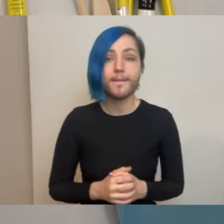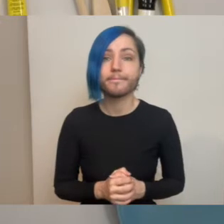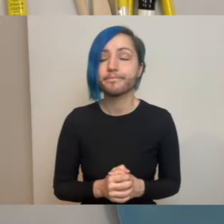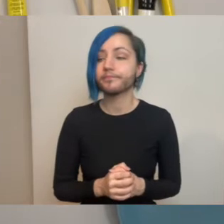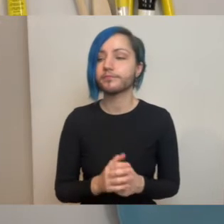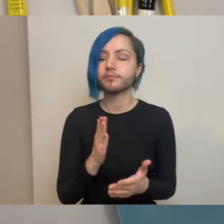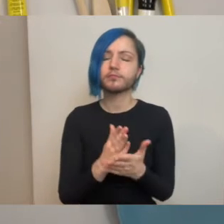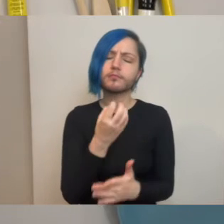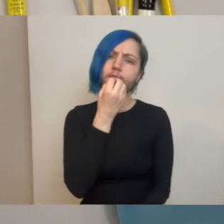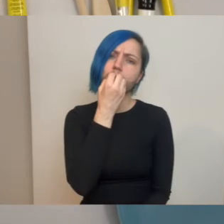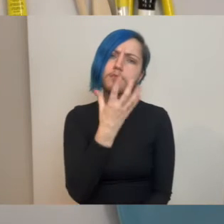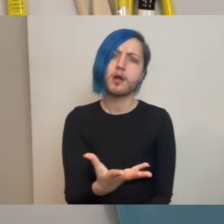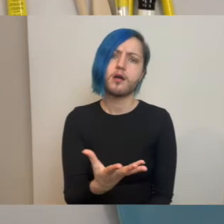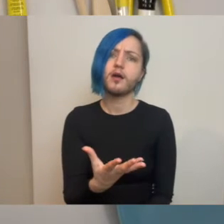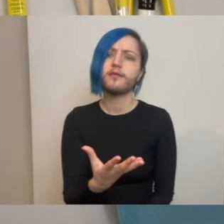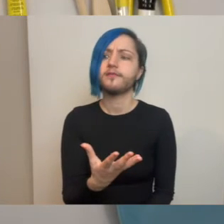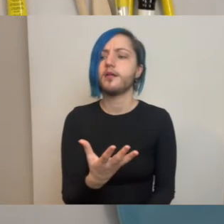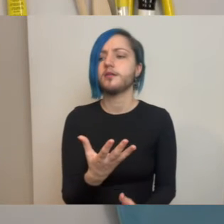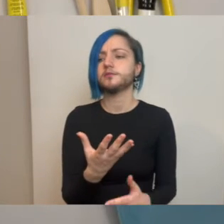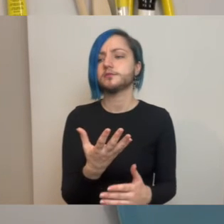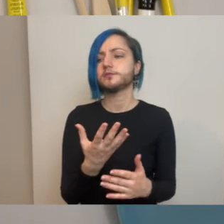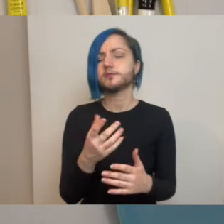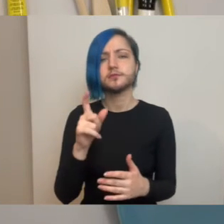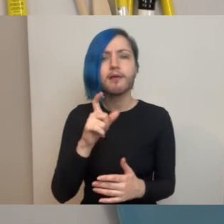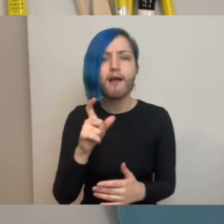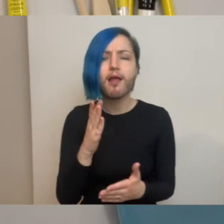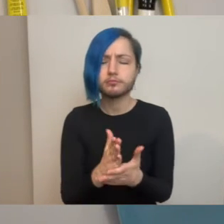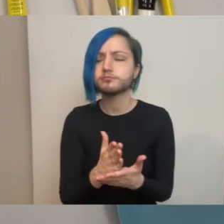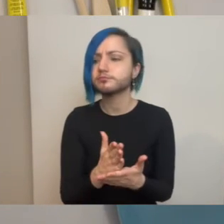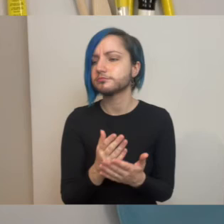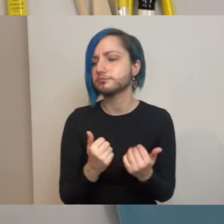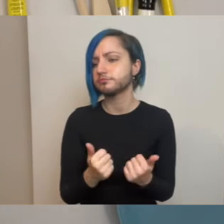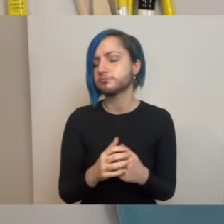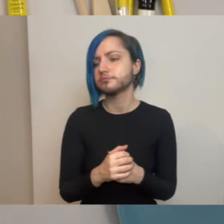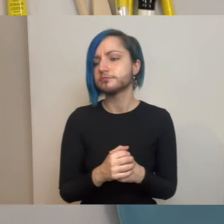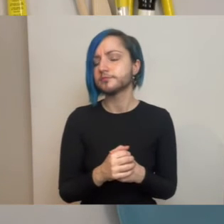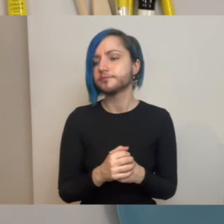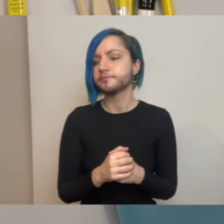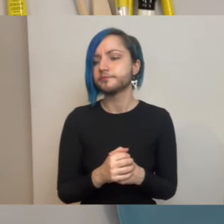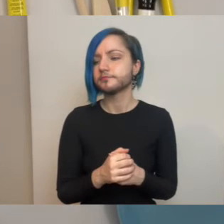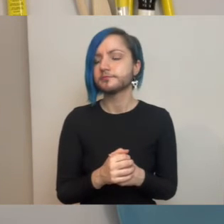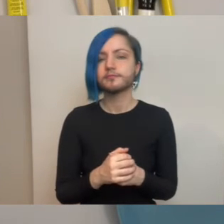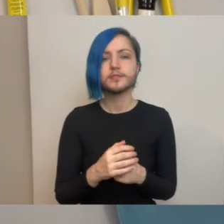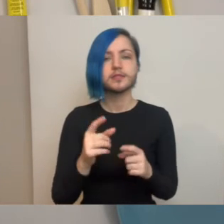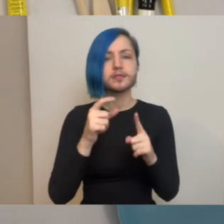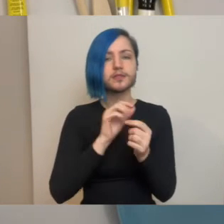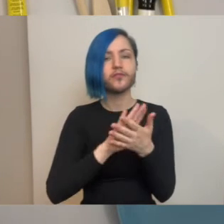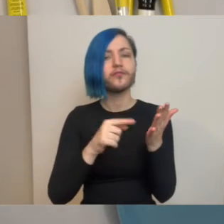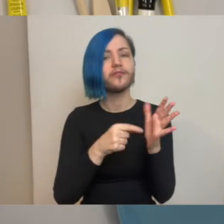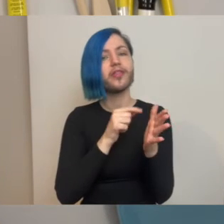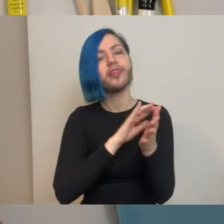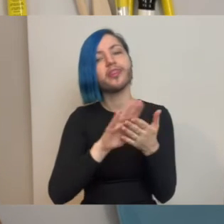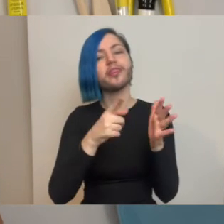really marvelous kind of colour, really, and that's phthalo